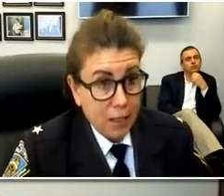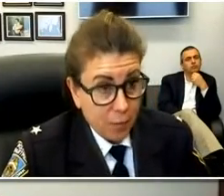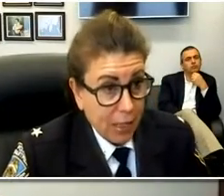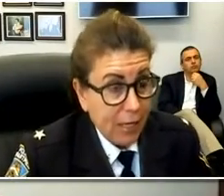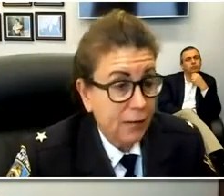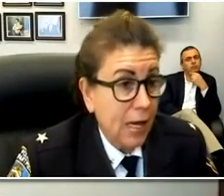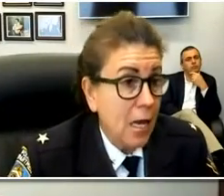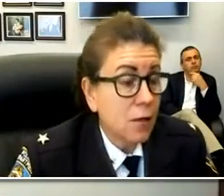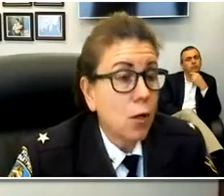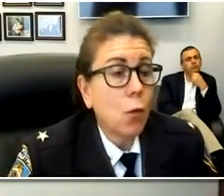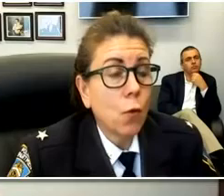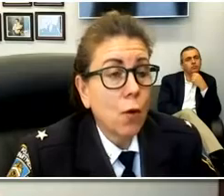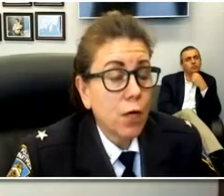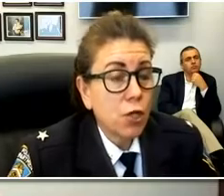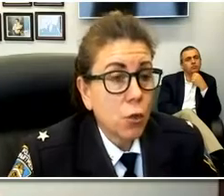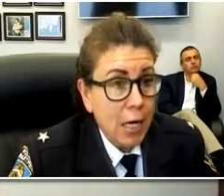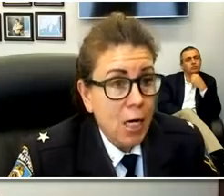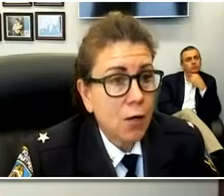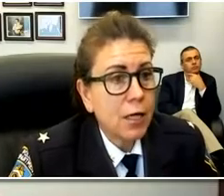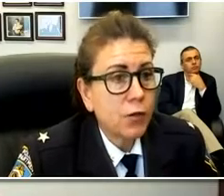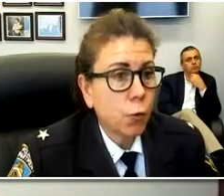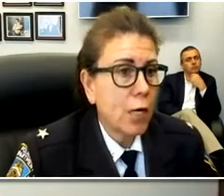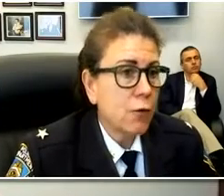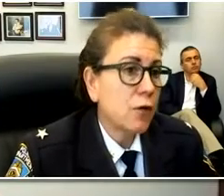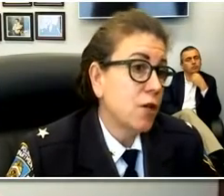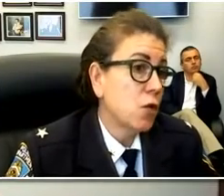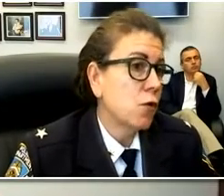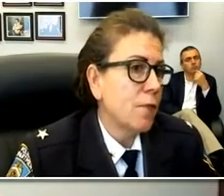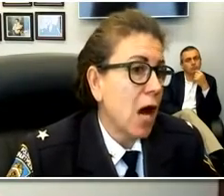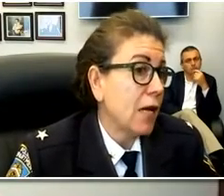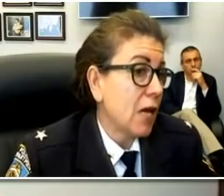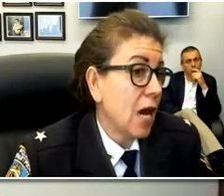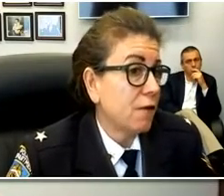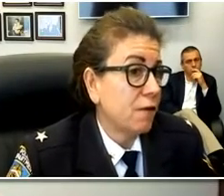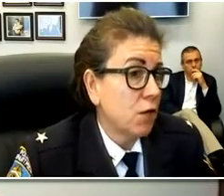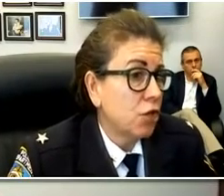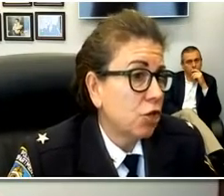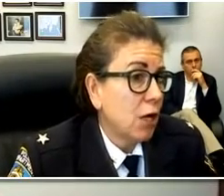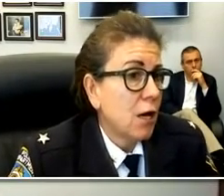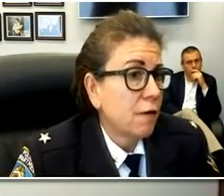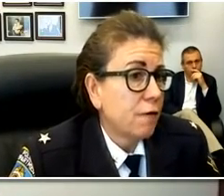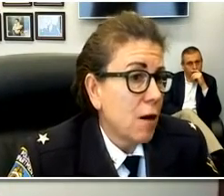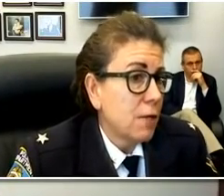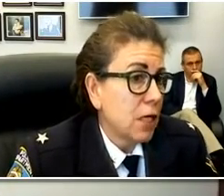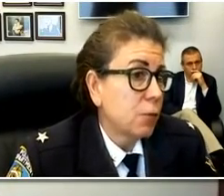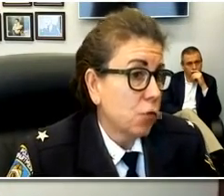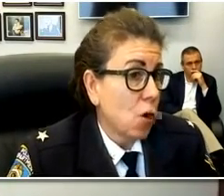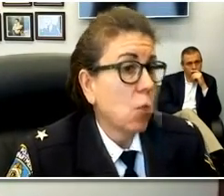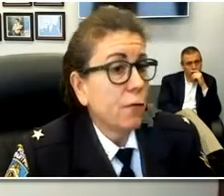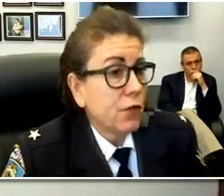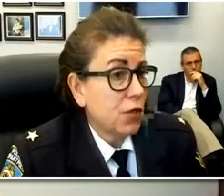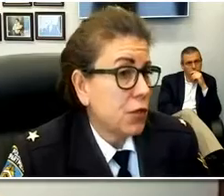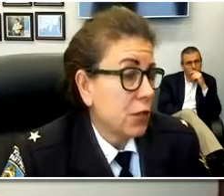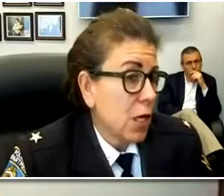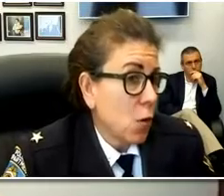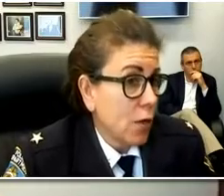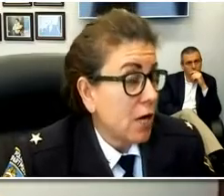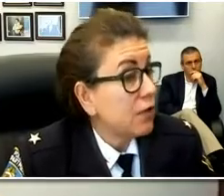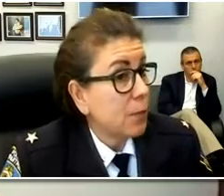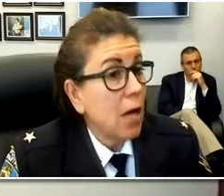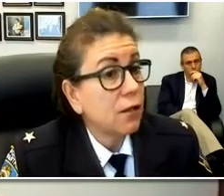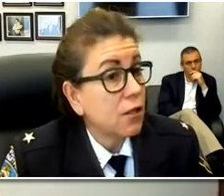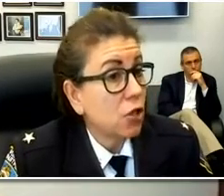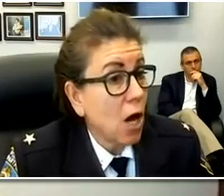need to not every domestic um incident mandates an arrest that's that's kind of um a